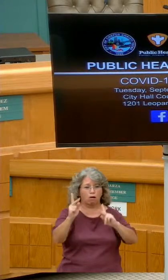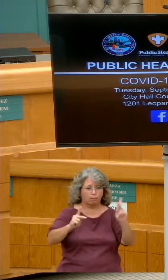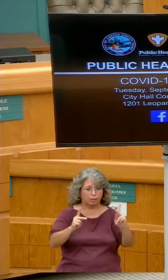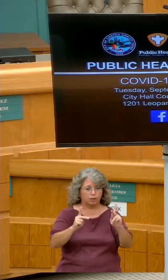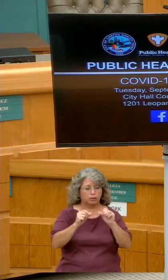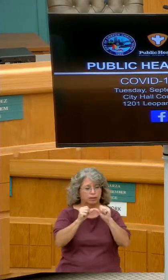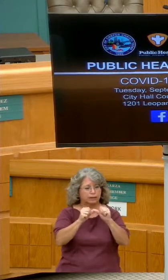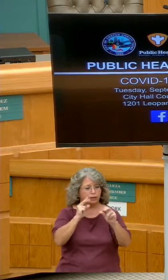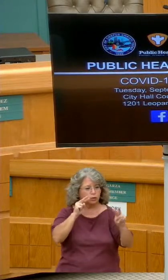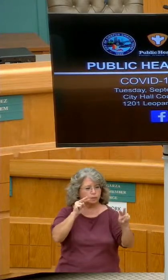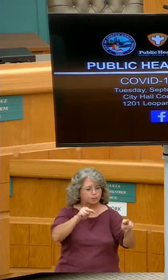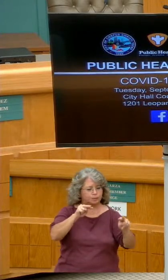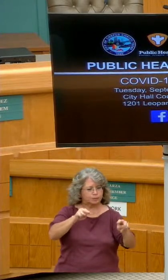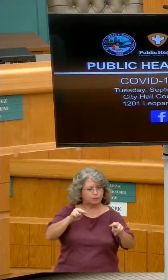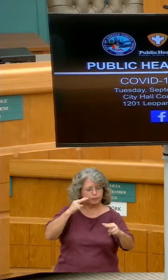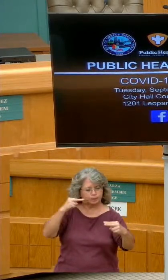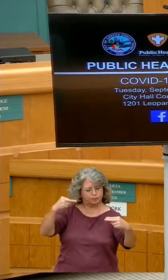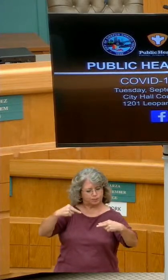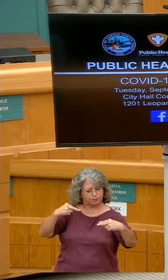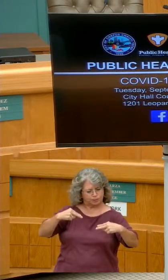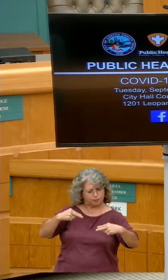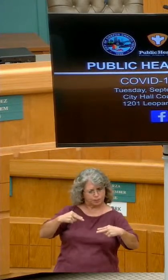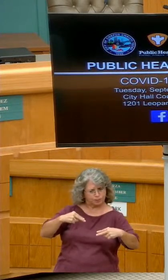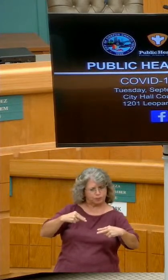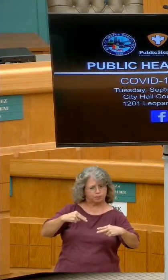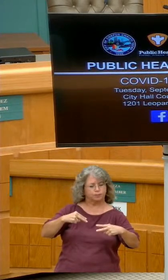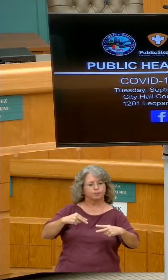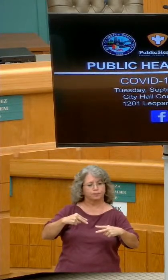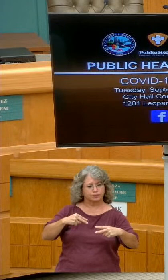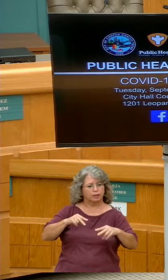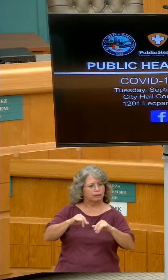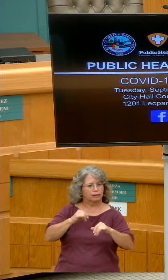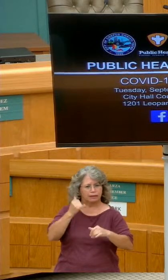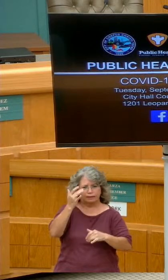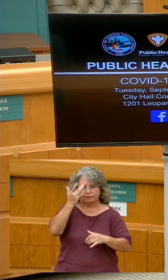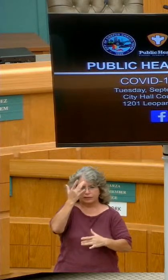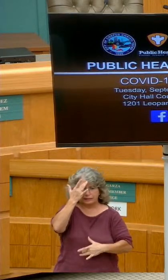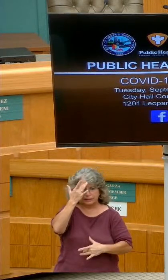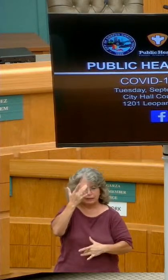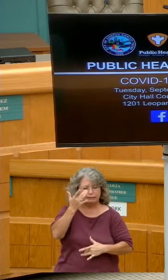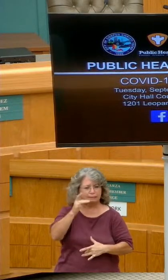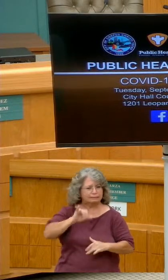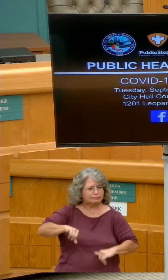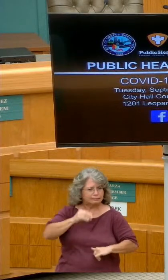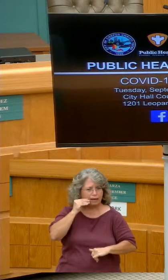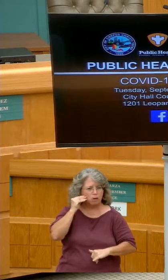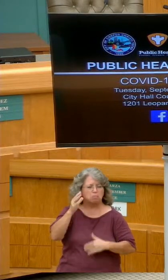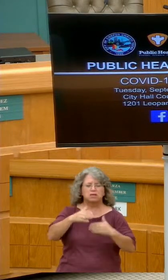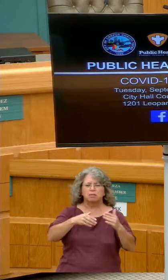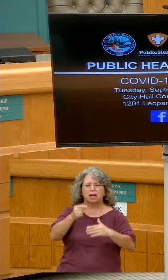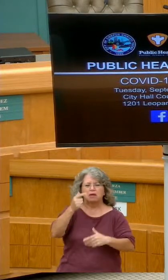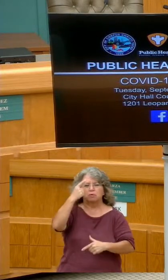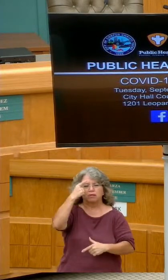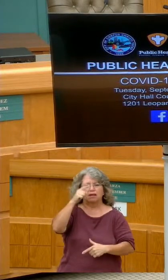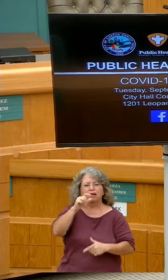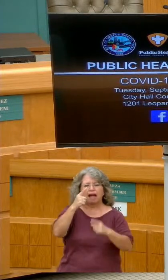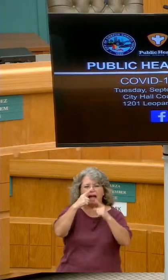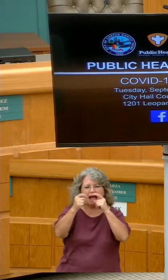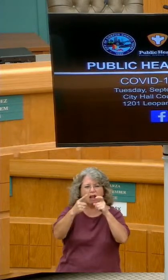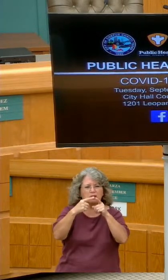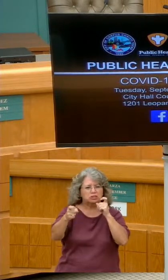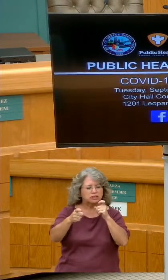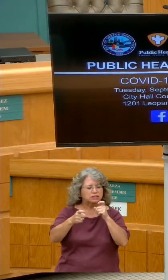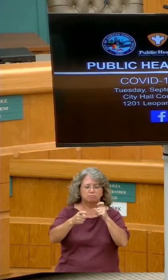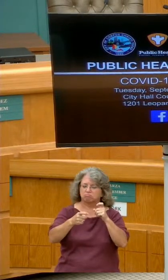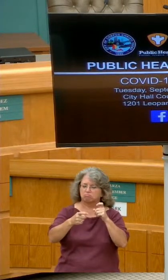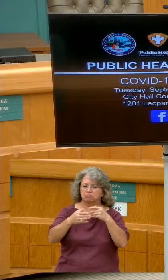they're sick, to stay home. Even if the family thinks that it's just allergies, just keep them at home, let them do class instruction through